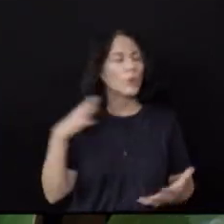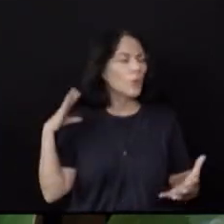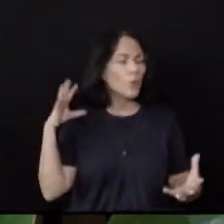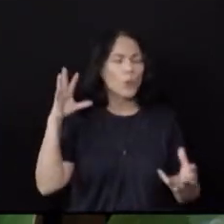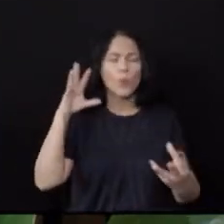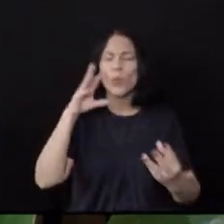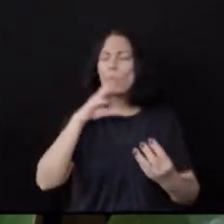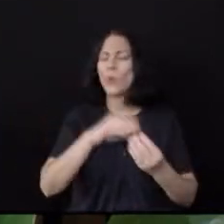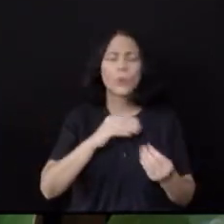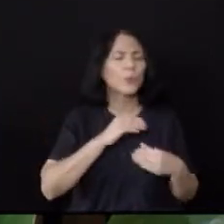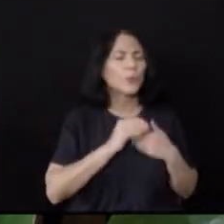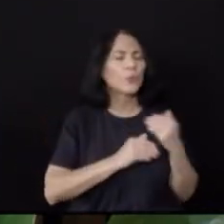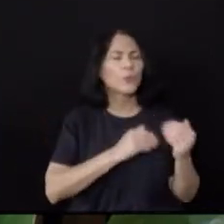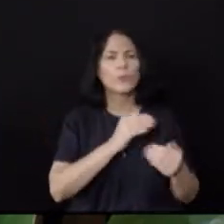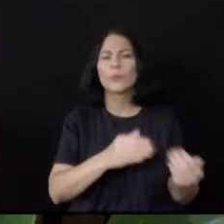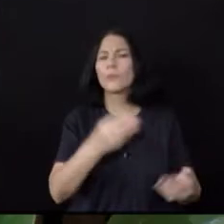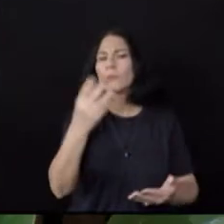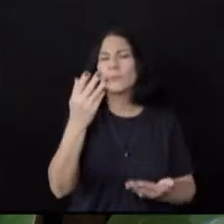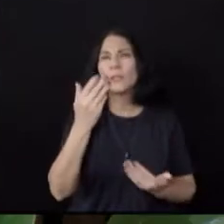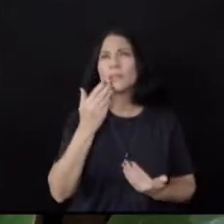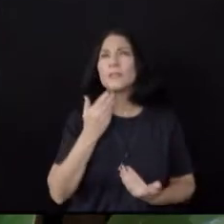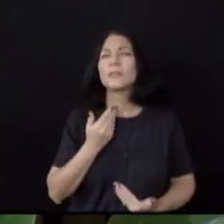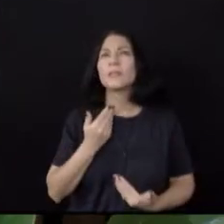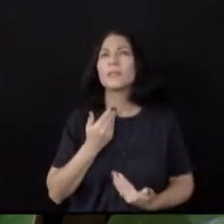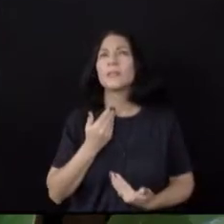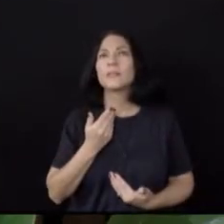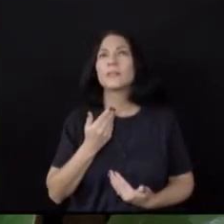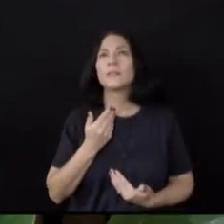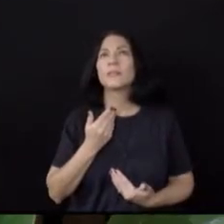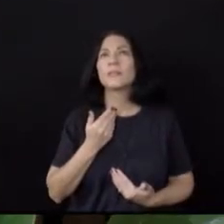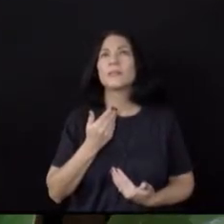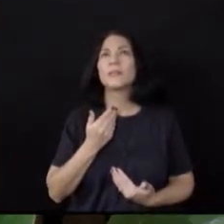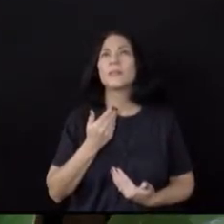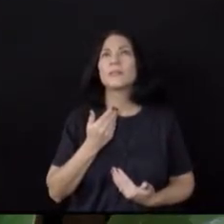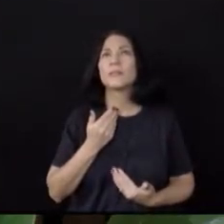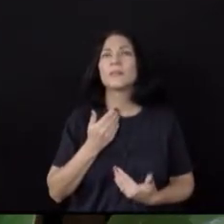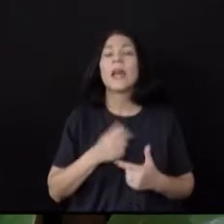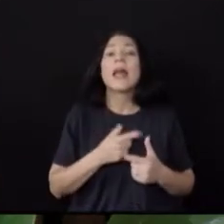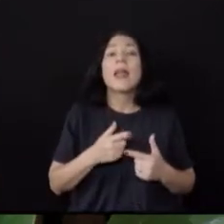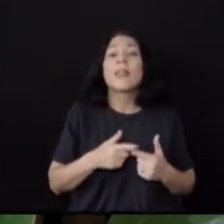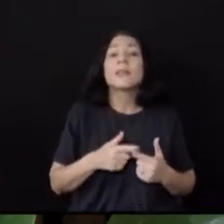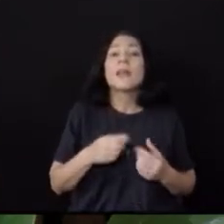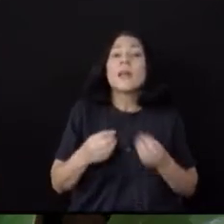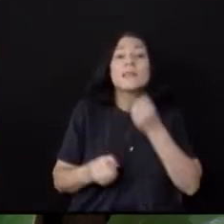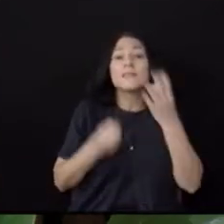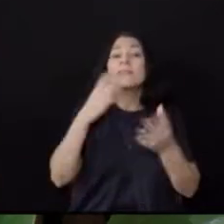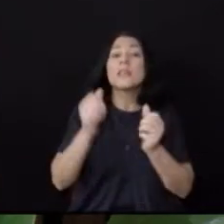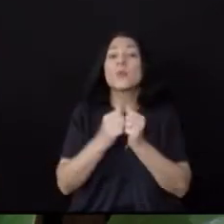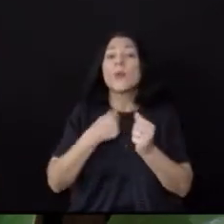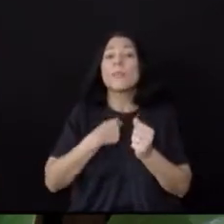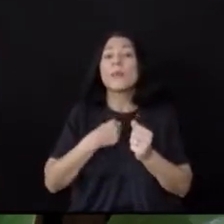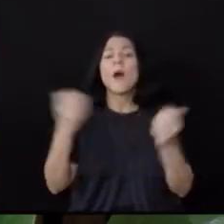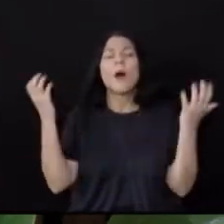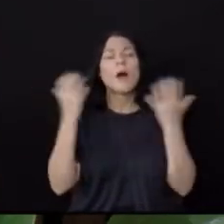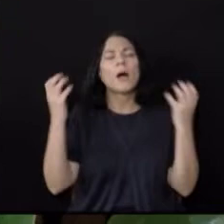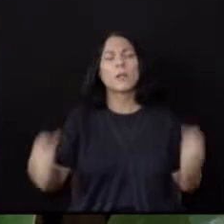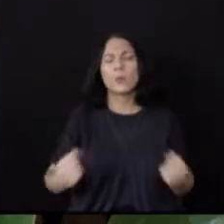so kind to me. And then we sing it. Sing it with me. Oh, the